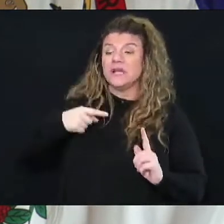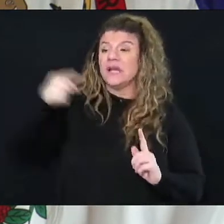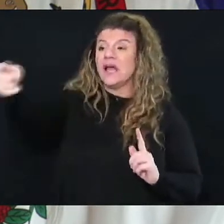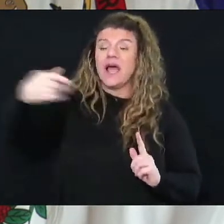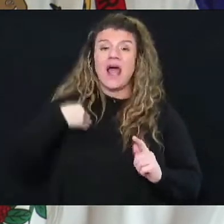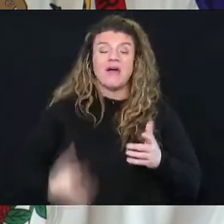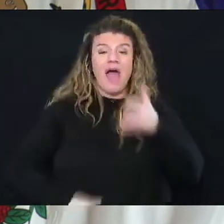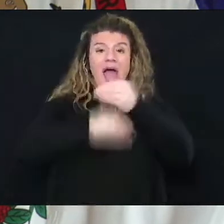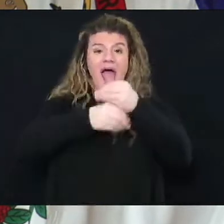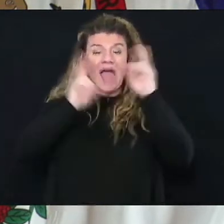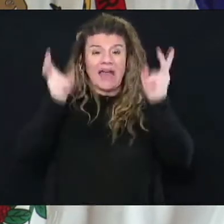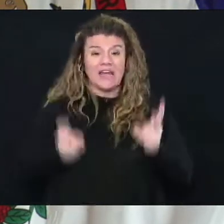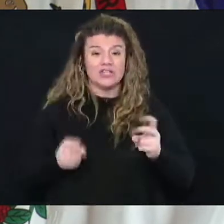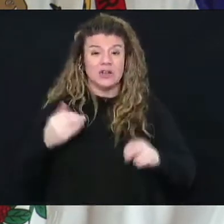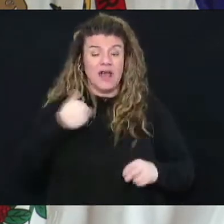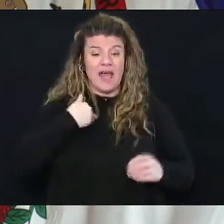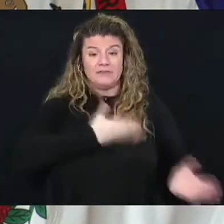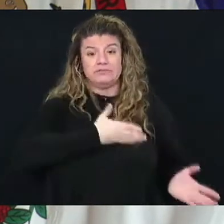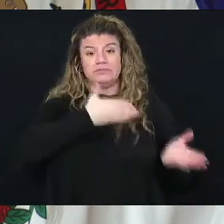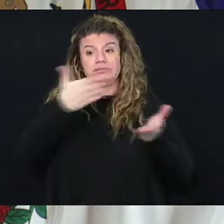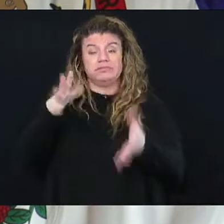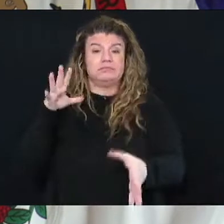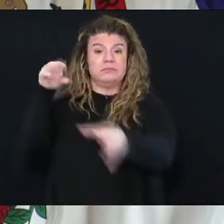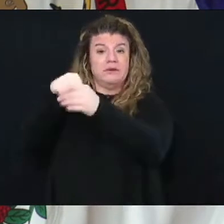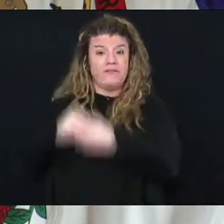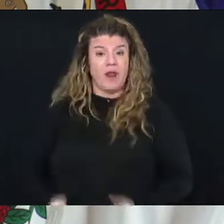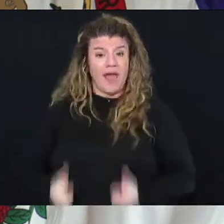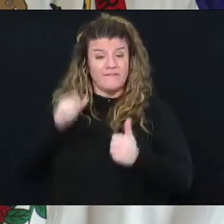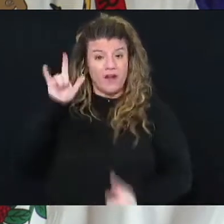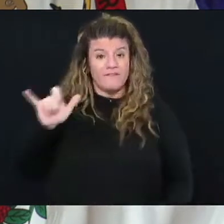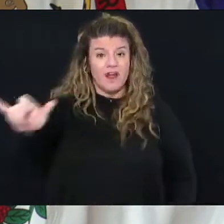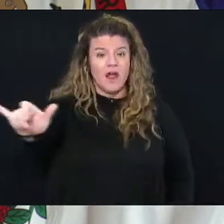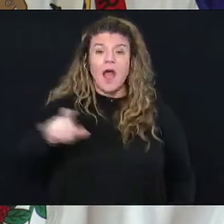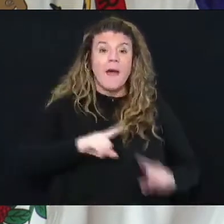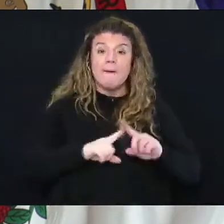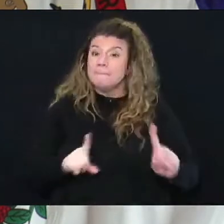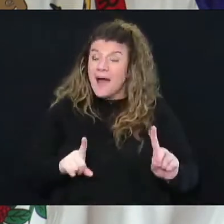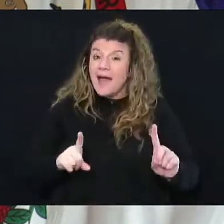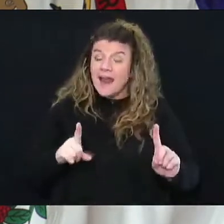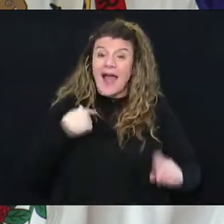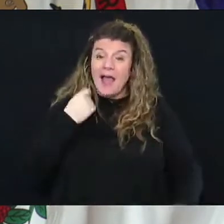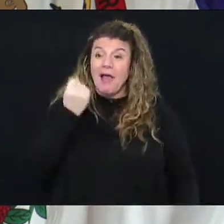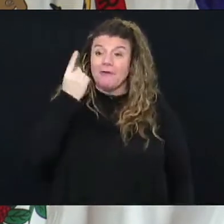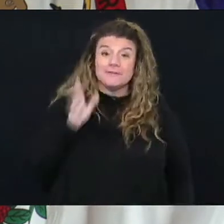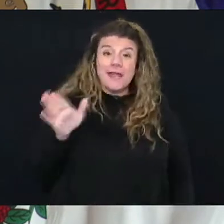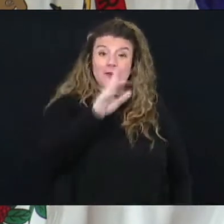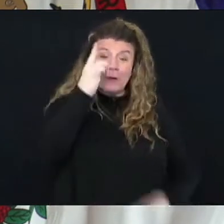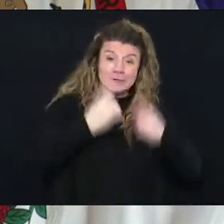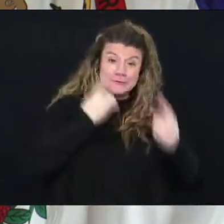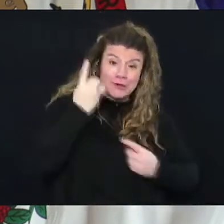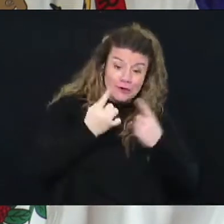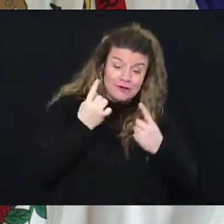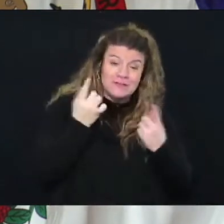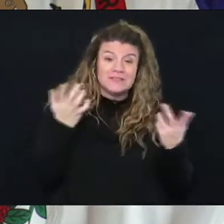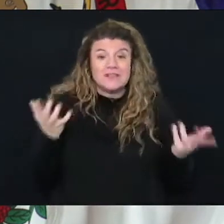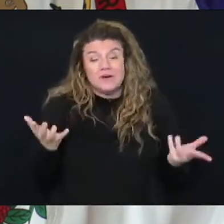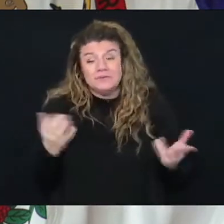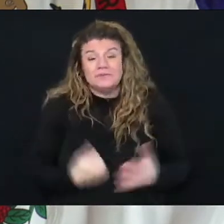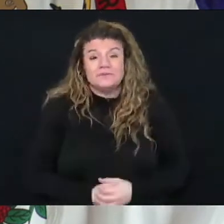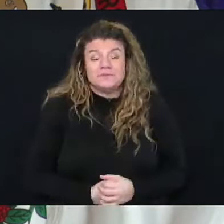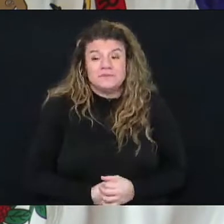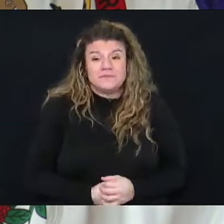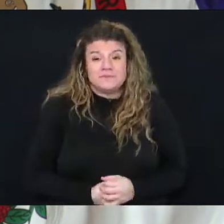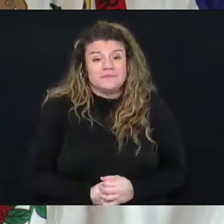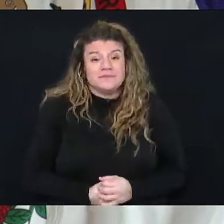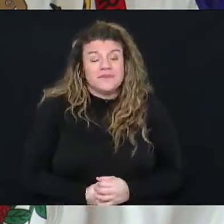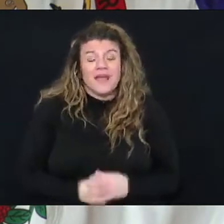issues that they may carry all their lives and everything. But on the other hand, I understand the concern, and so maybe and